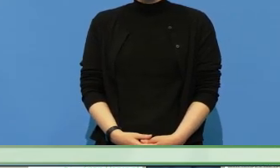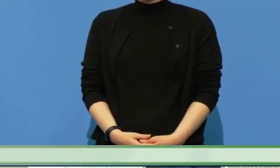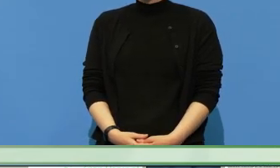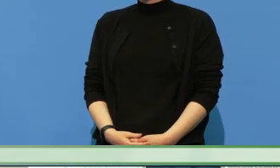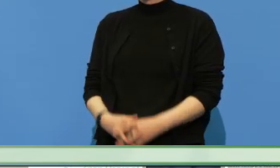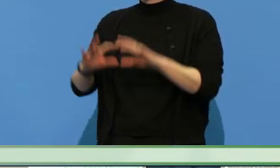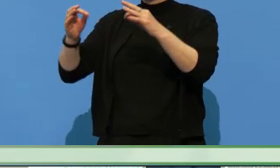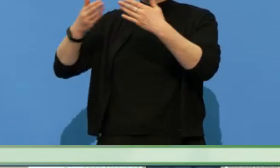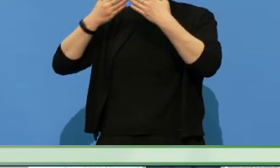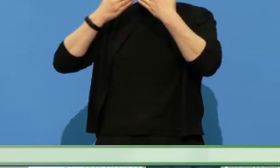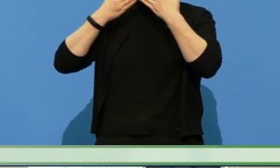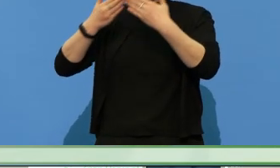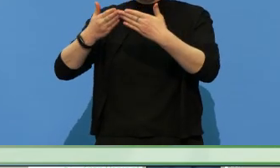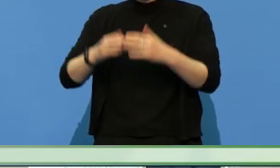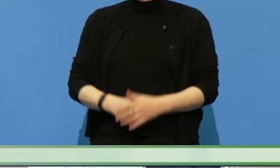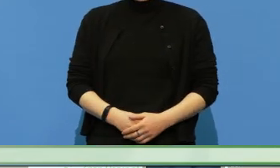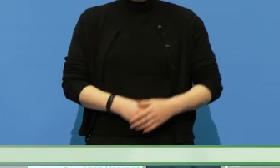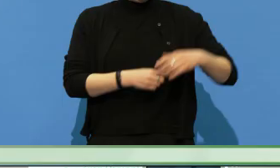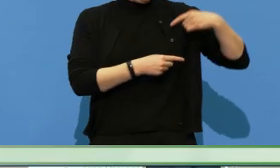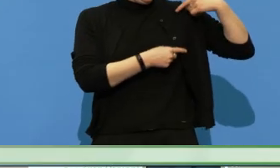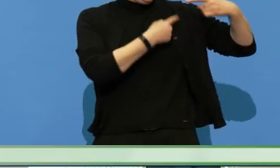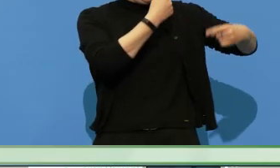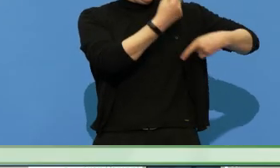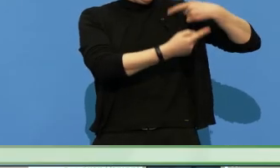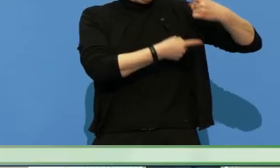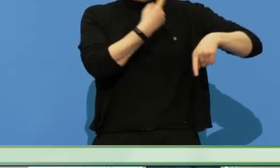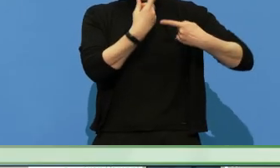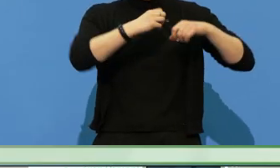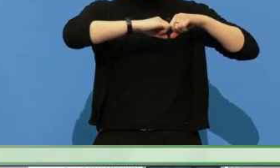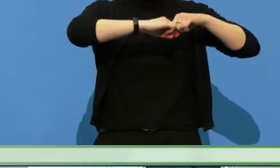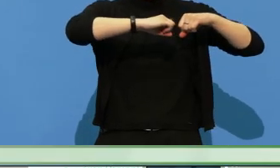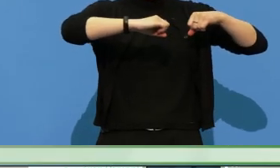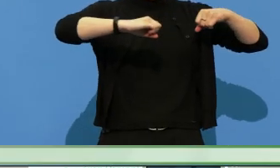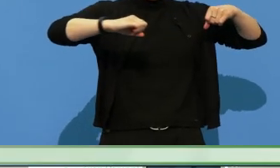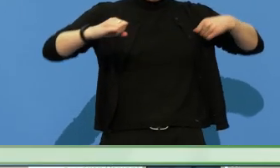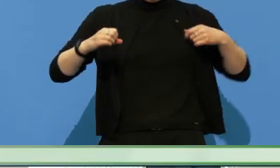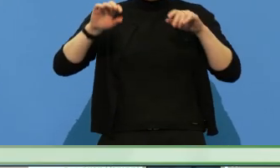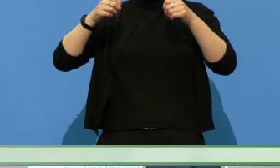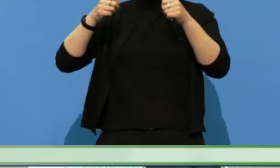the story is long, but I will try to explain it briefly,